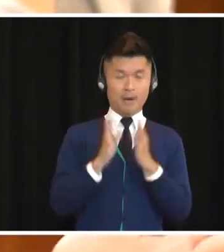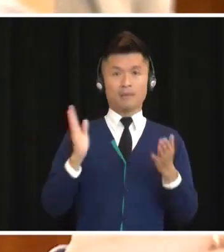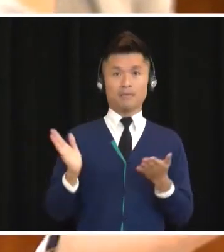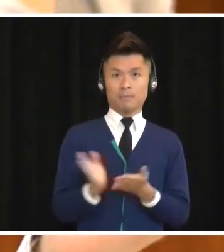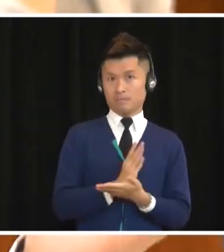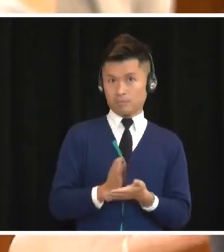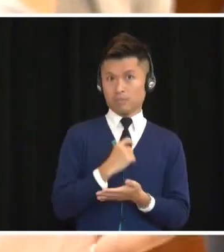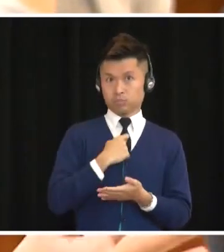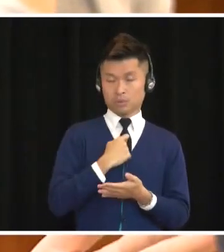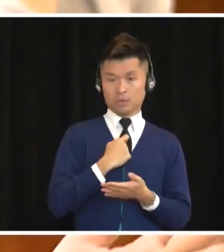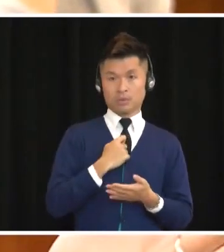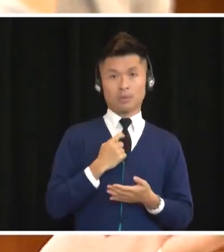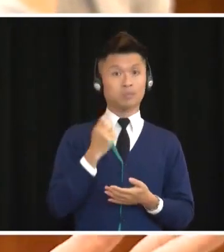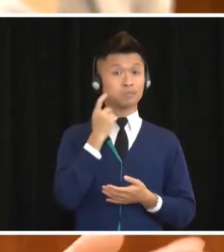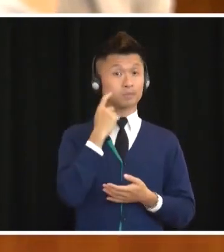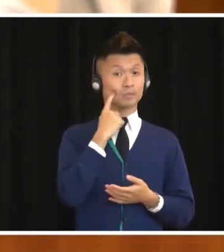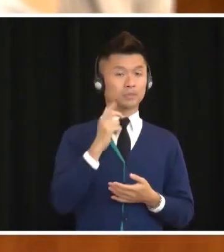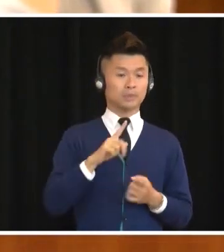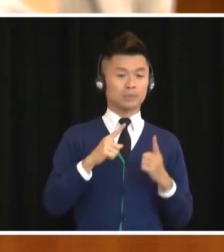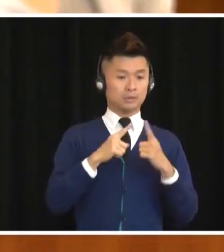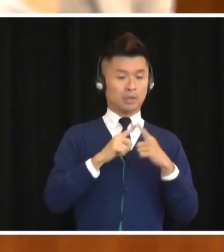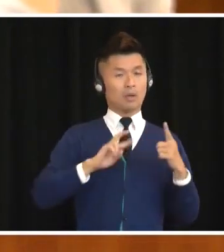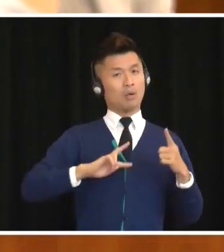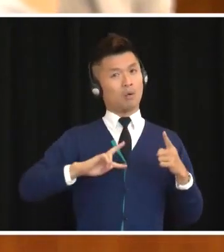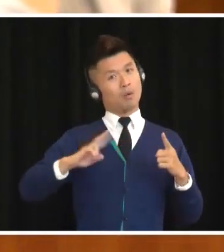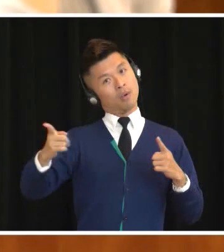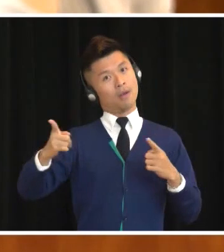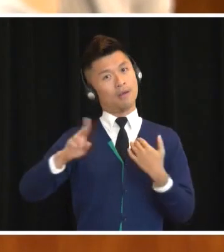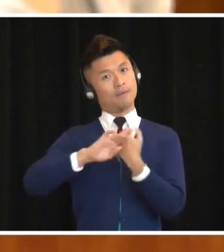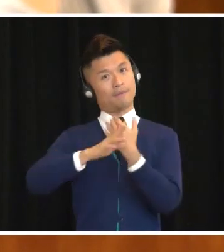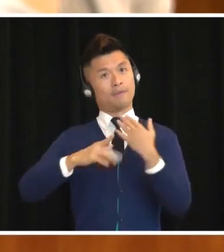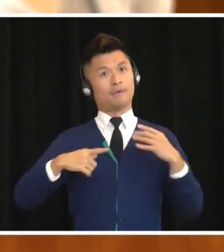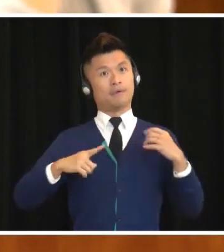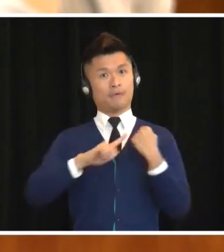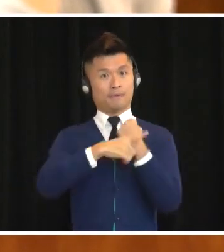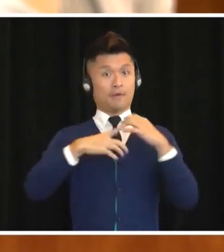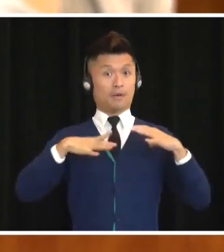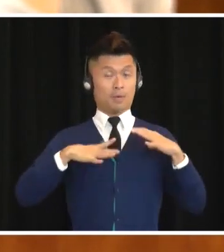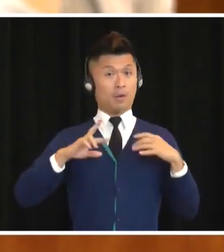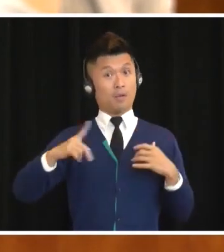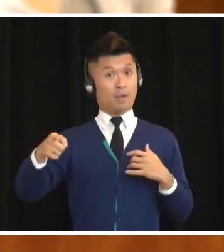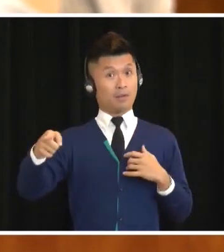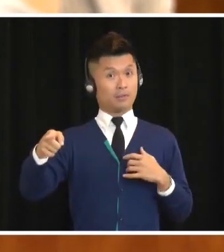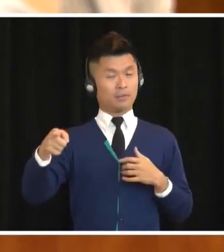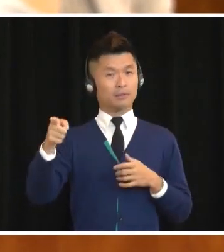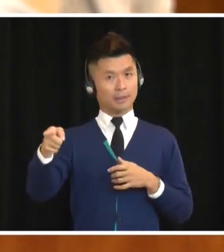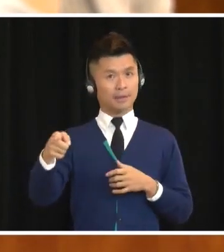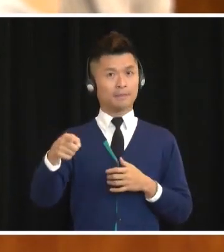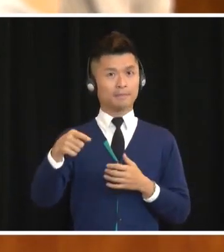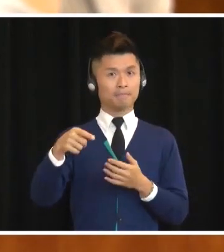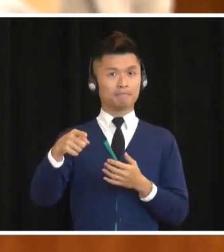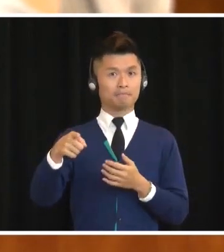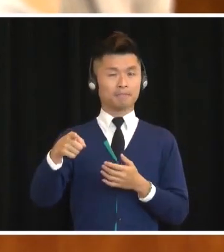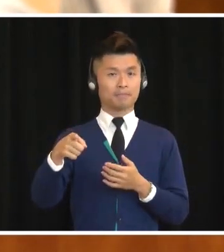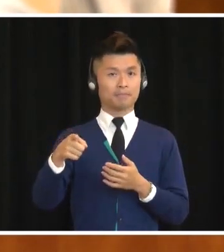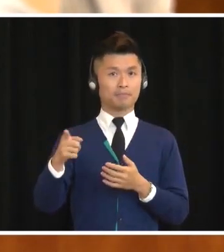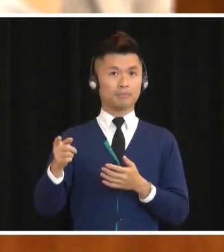So after I make a ruling to initiate a trial, if a new judge takes over,